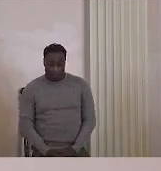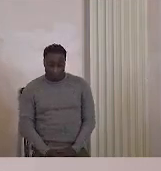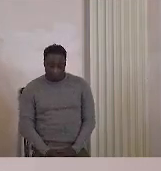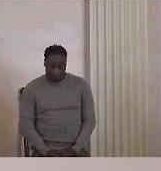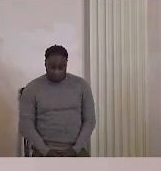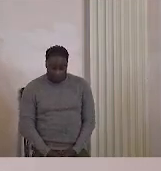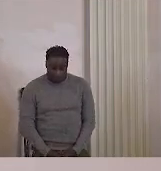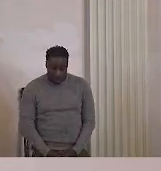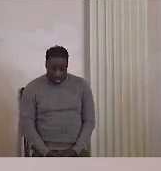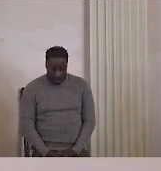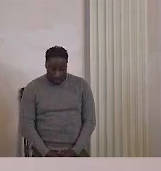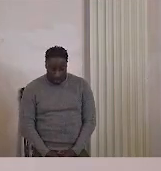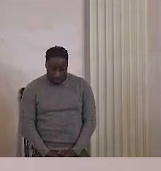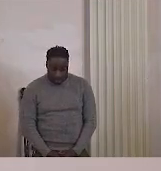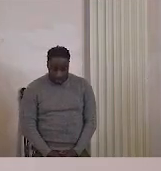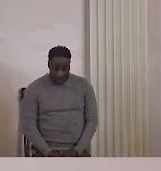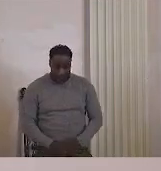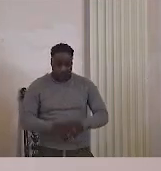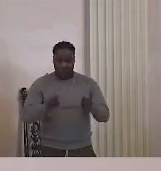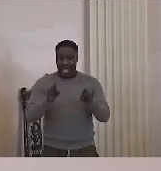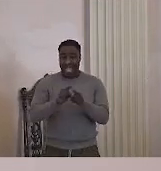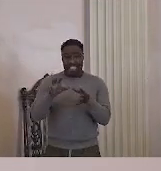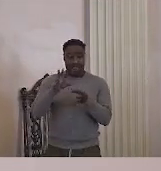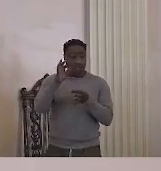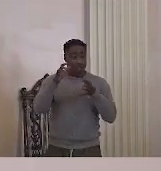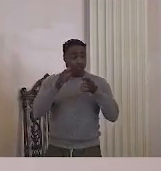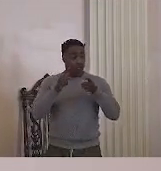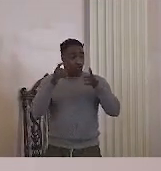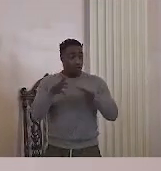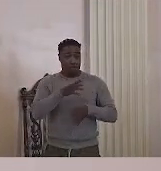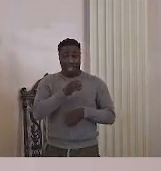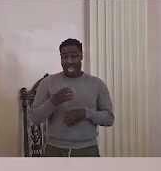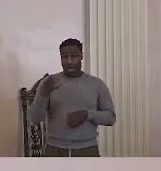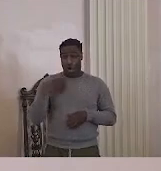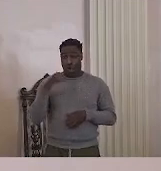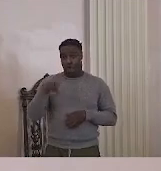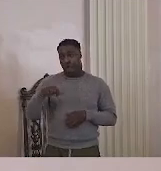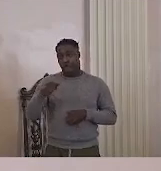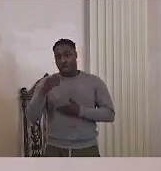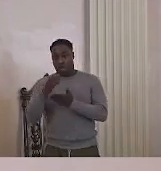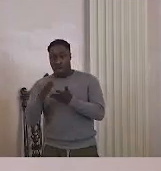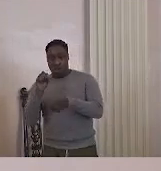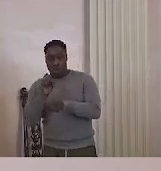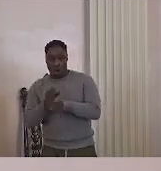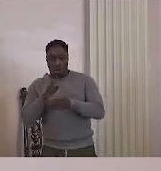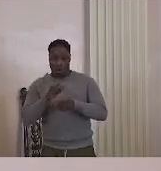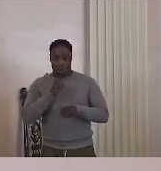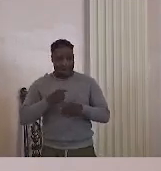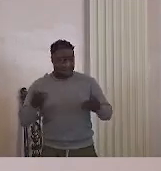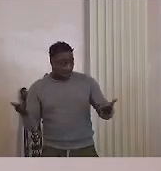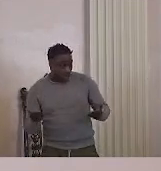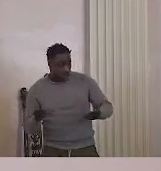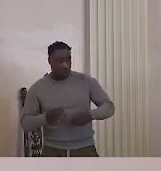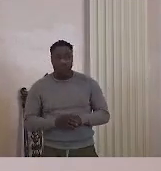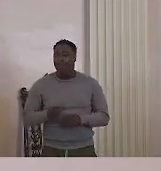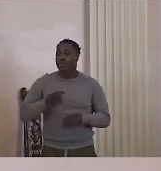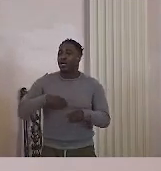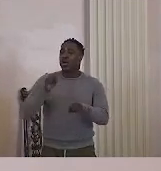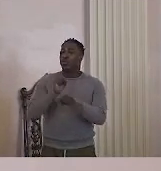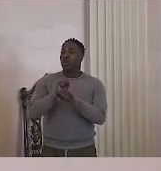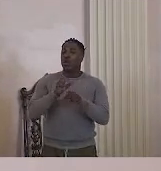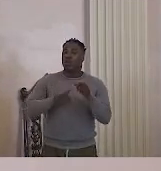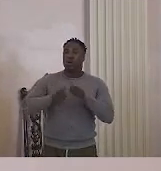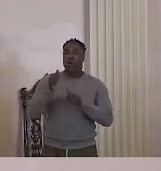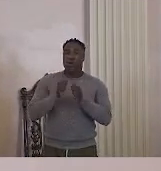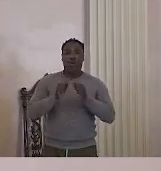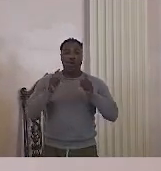As a spiritual director and coach, which is the other half of my work right now, and I'm not at All Souls, I work primarily